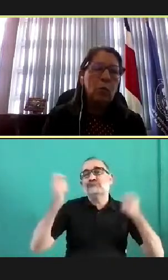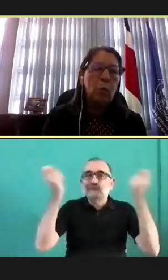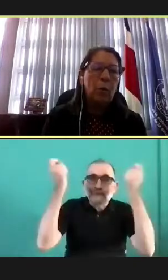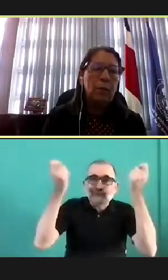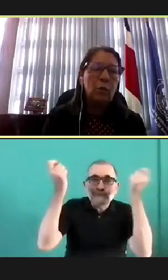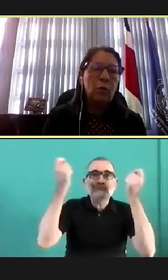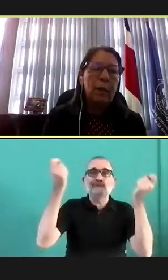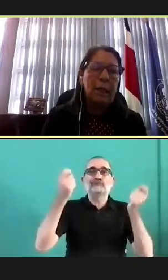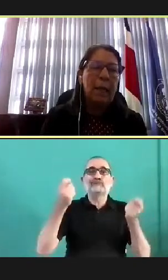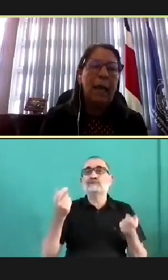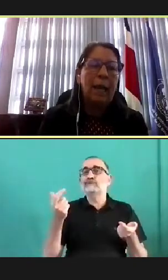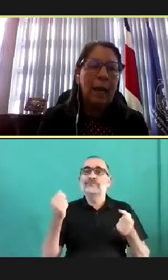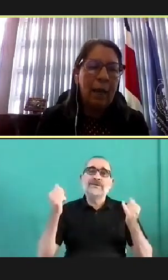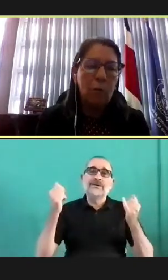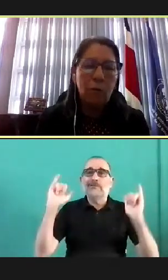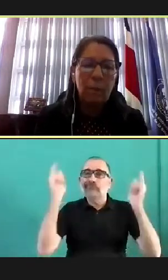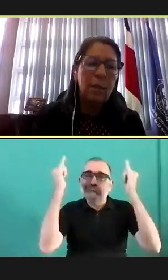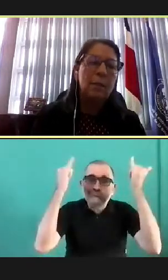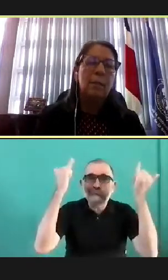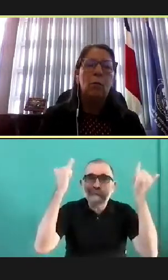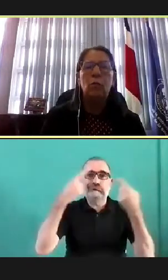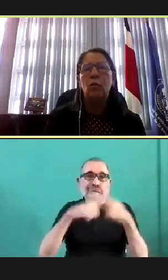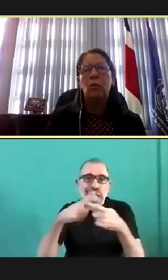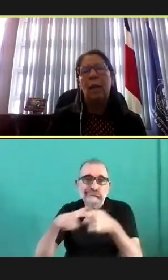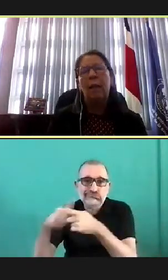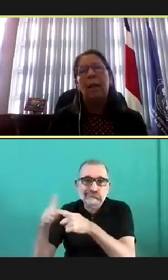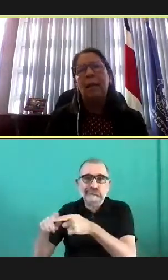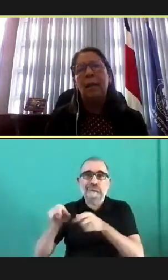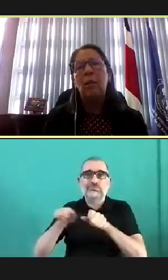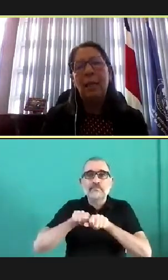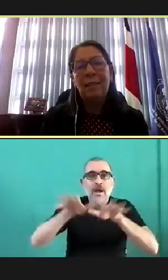And of course, the budget